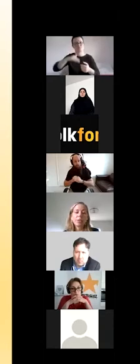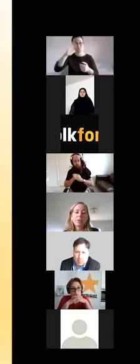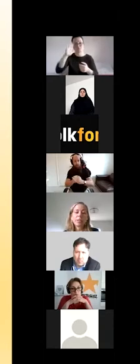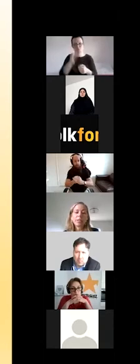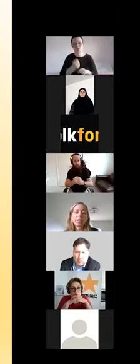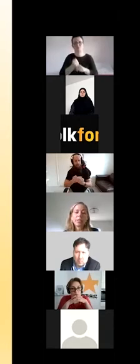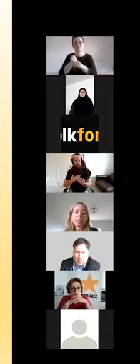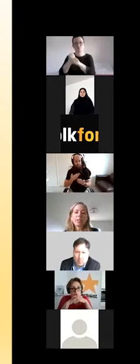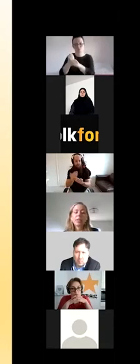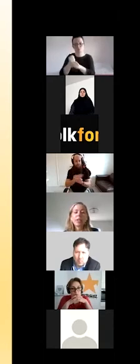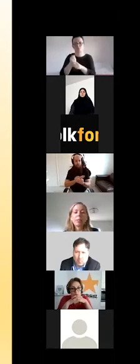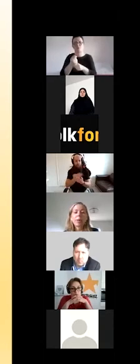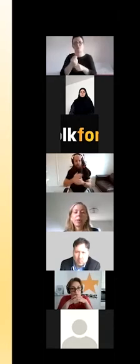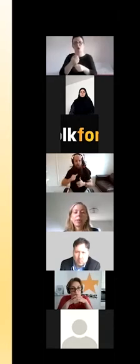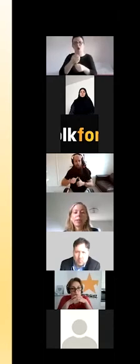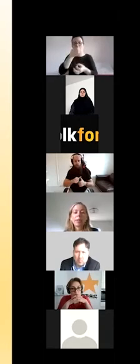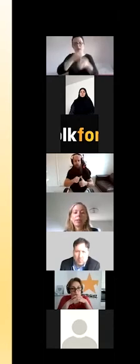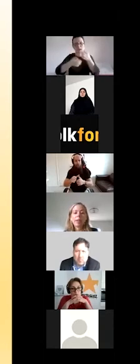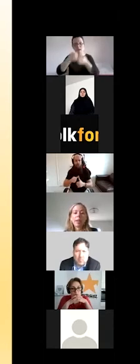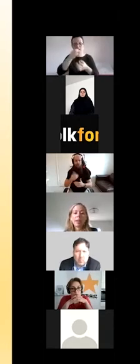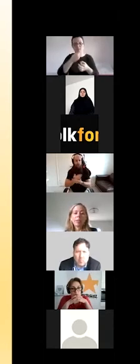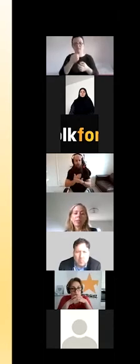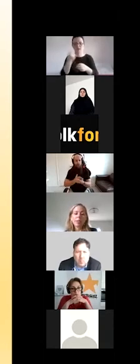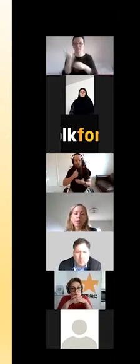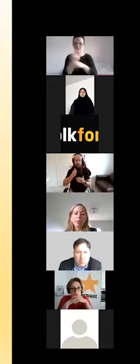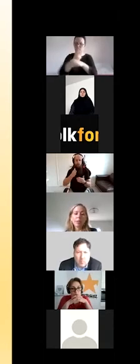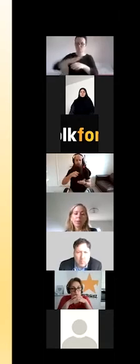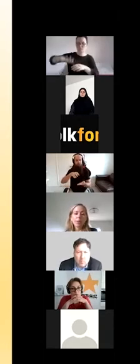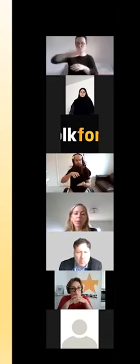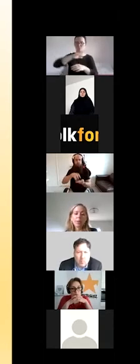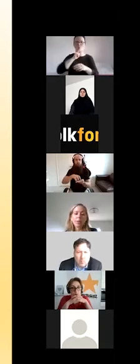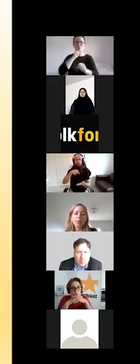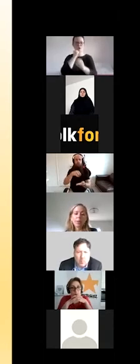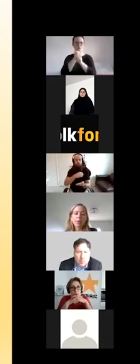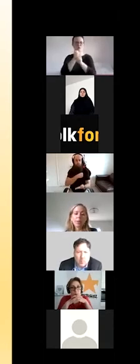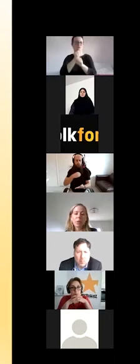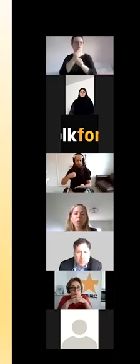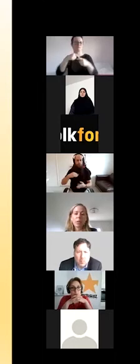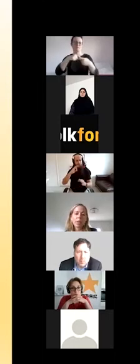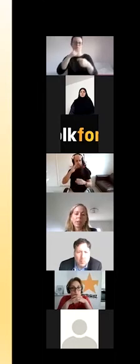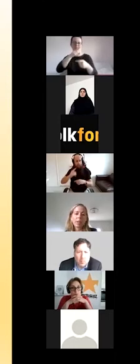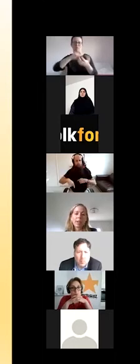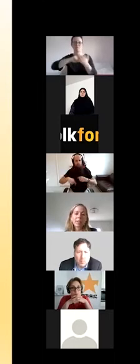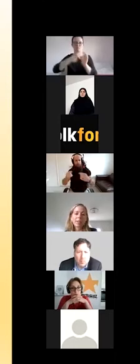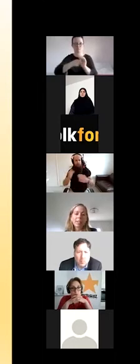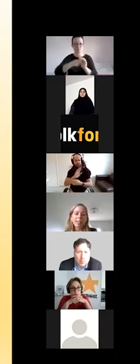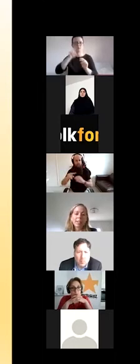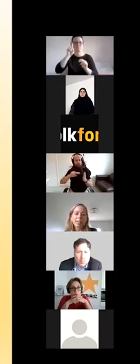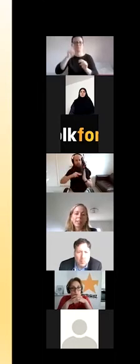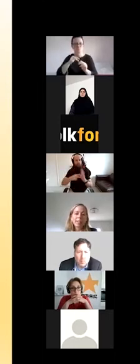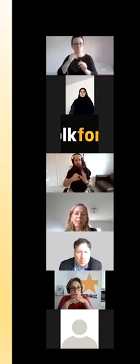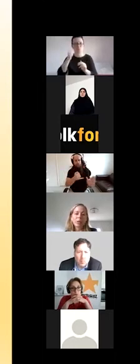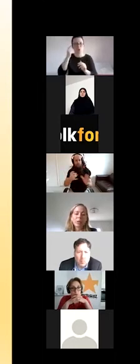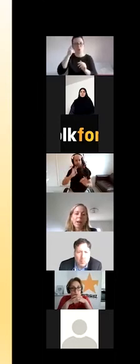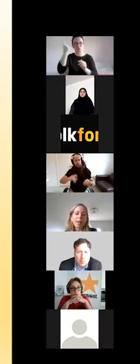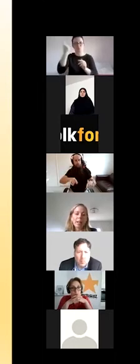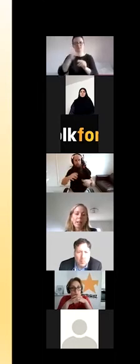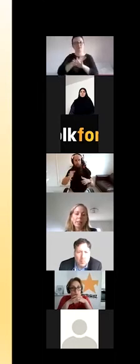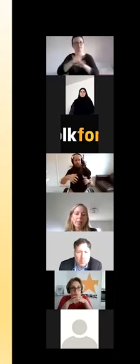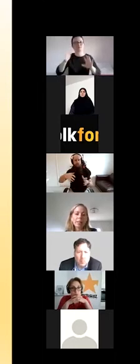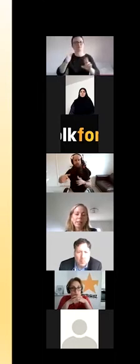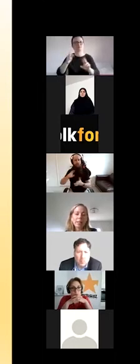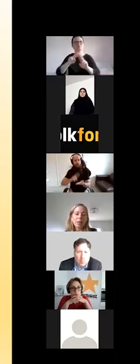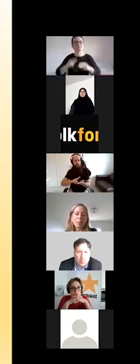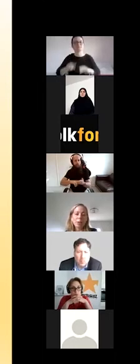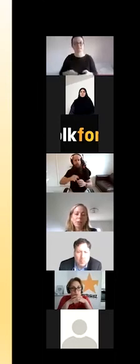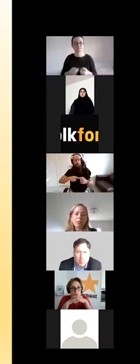agencies, you know, in developing systems for, first of all, collecting and also